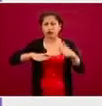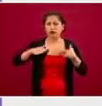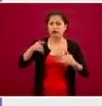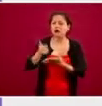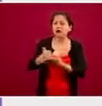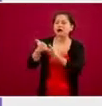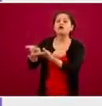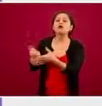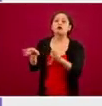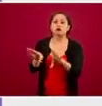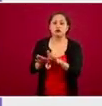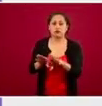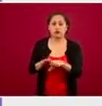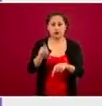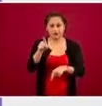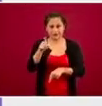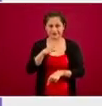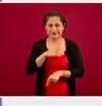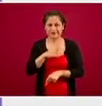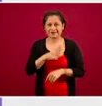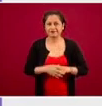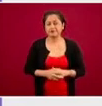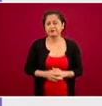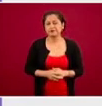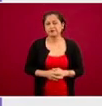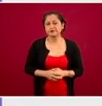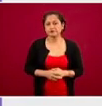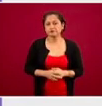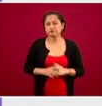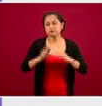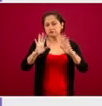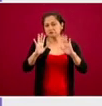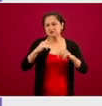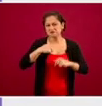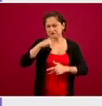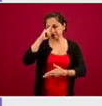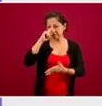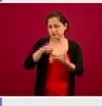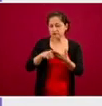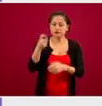who is feeling very angry, or who is feeling very afraid,